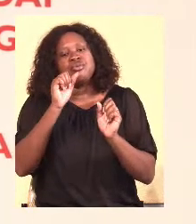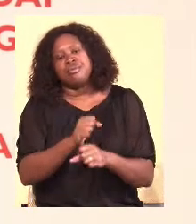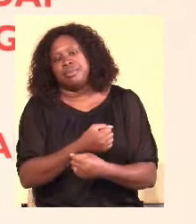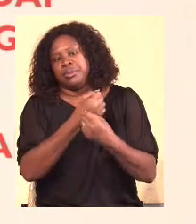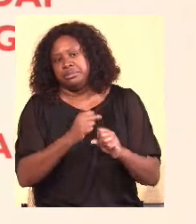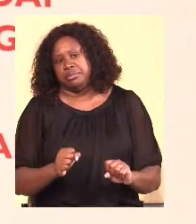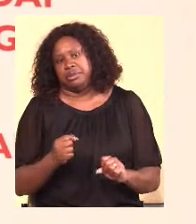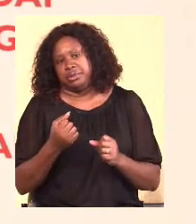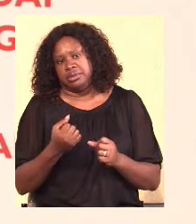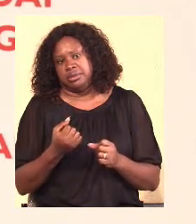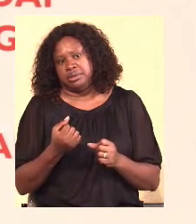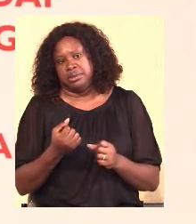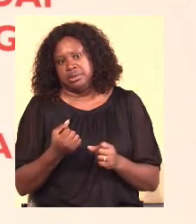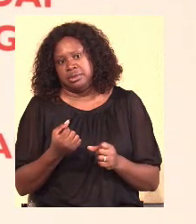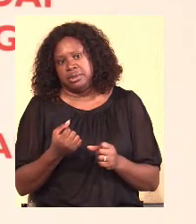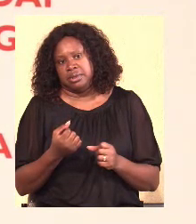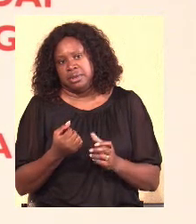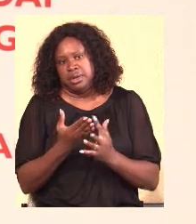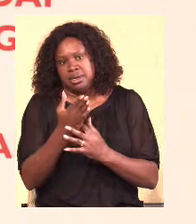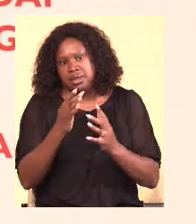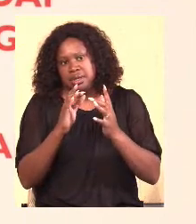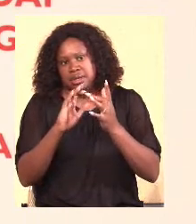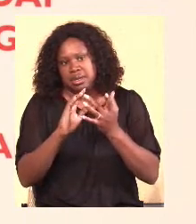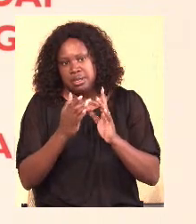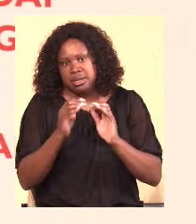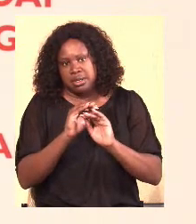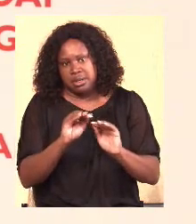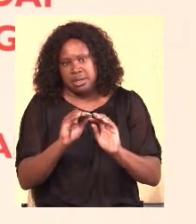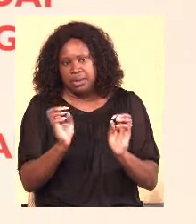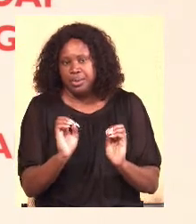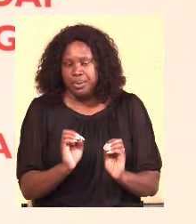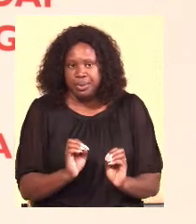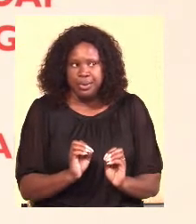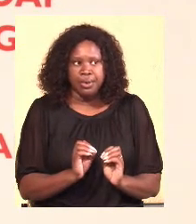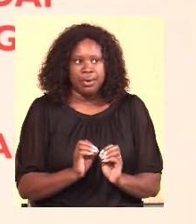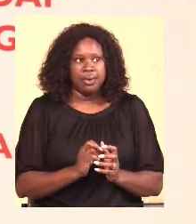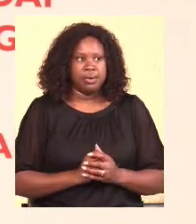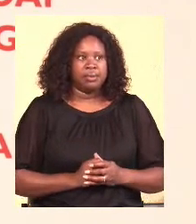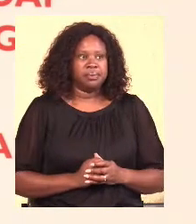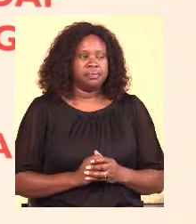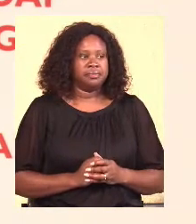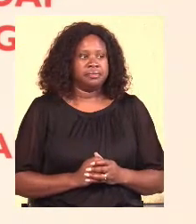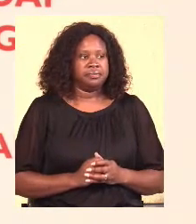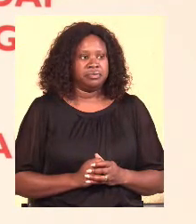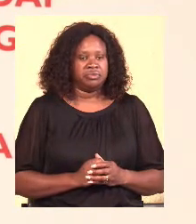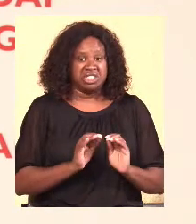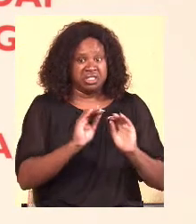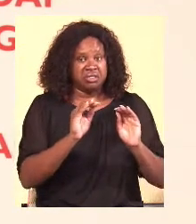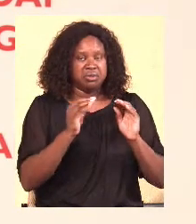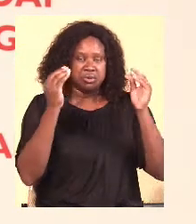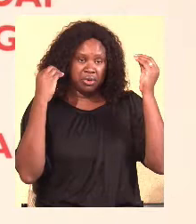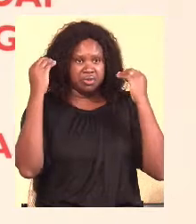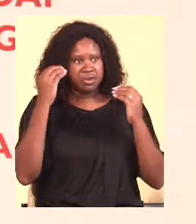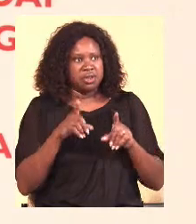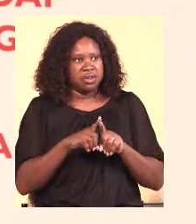this online platform or access to online platform that the universities are providing. So as I heard from